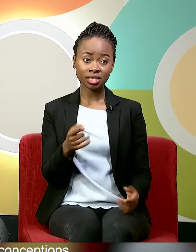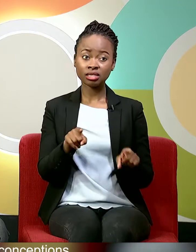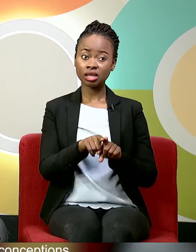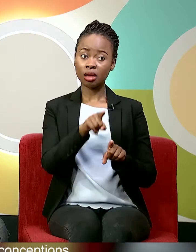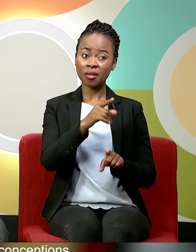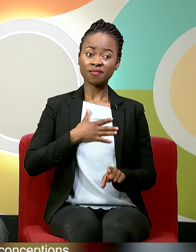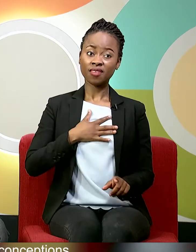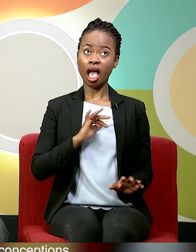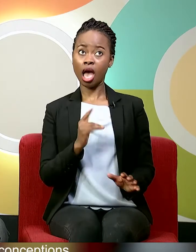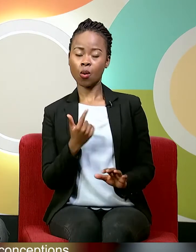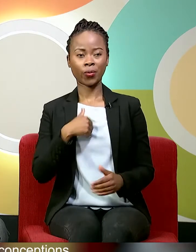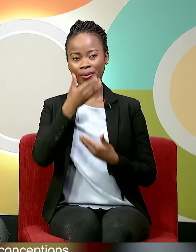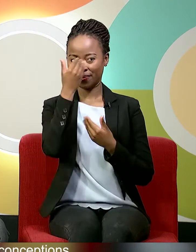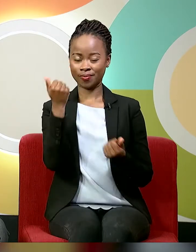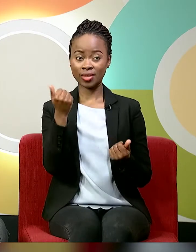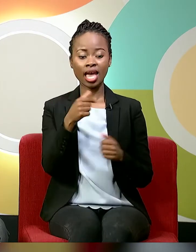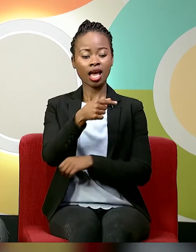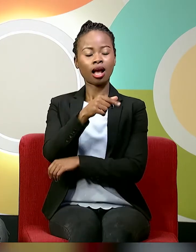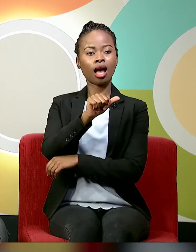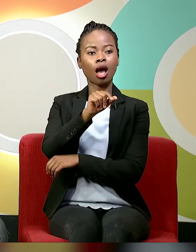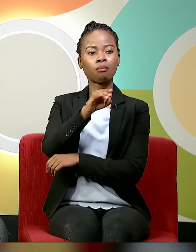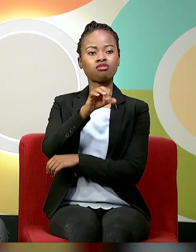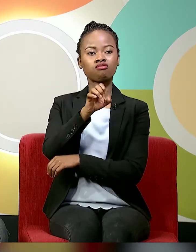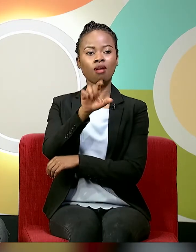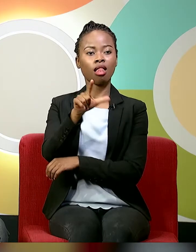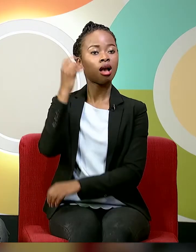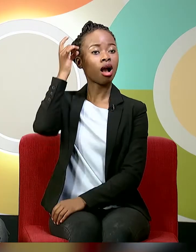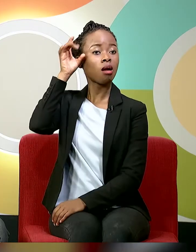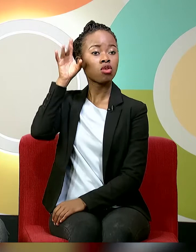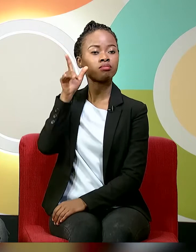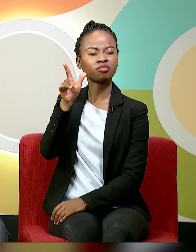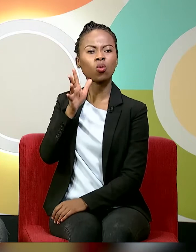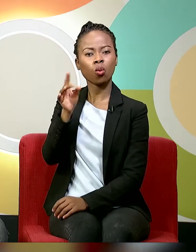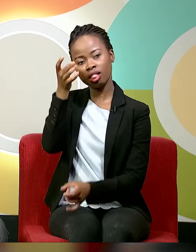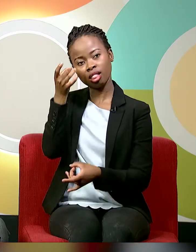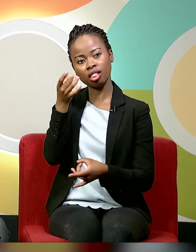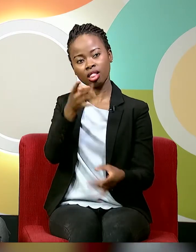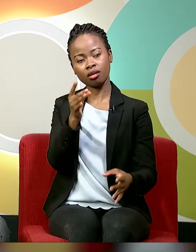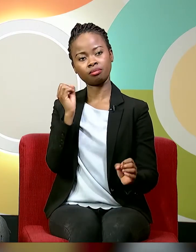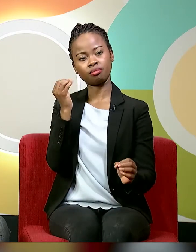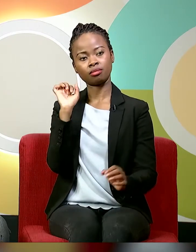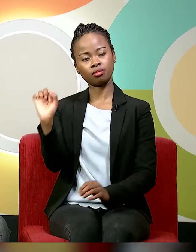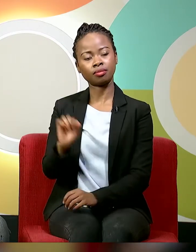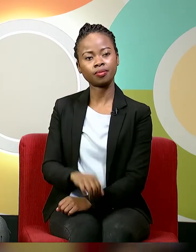maikutlo a fosahetseng a tswang setjhabeng. Gabriel o ile a fana ka maikutlo a hae ha re shebeng mona.